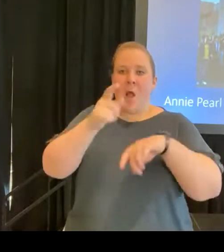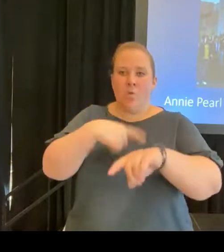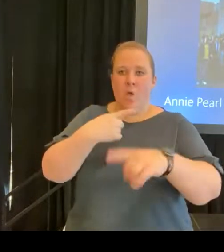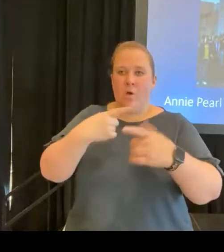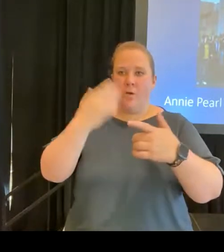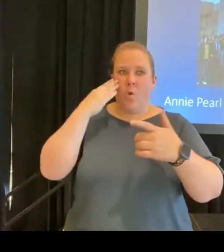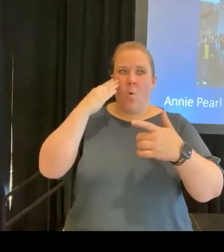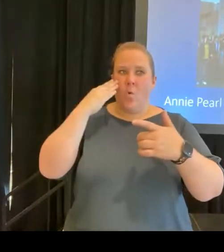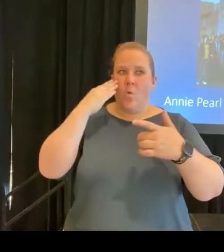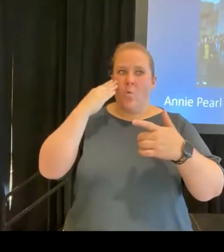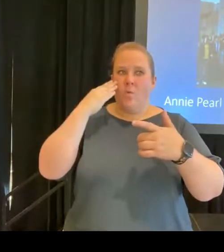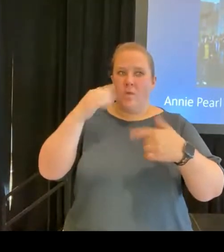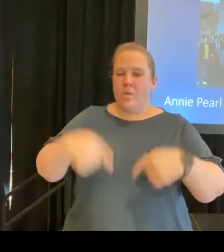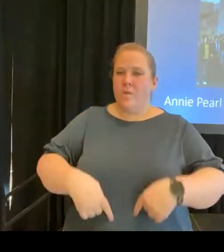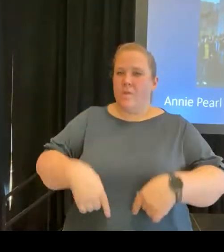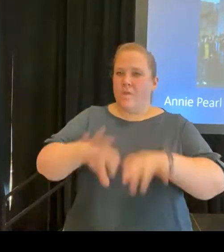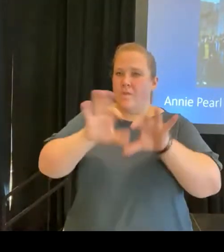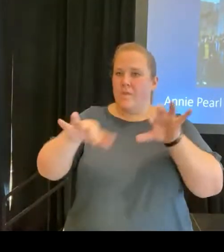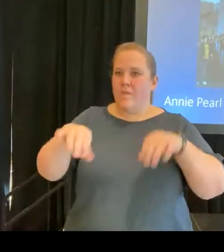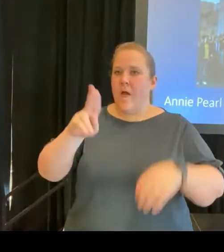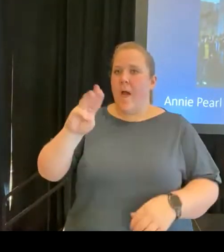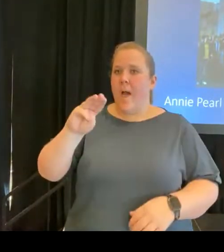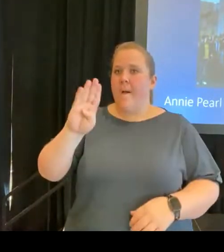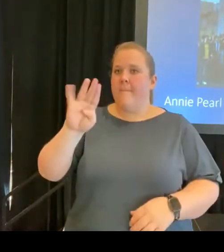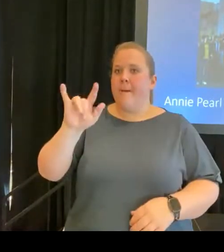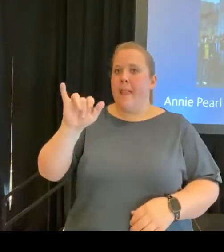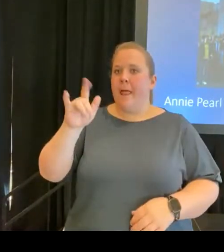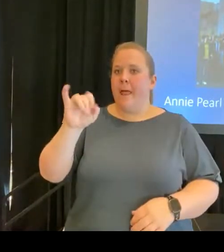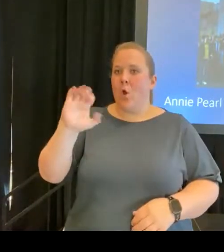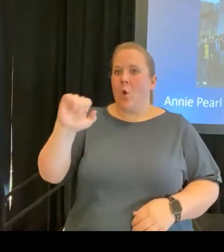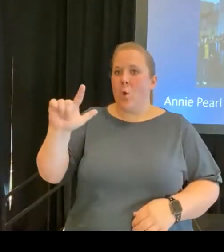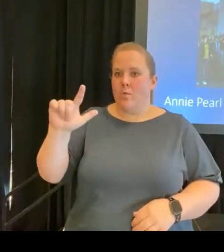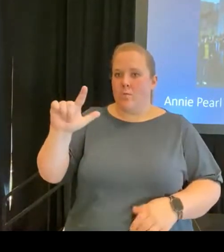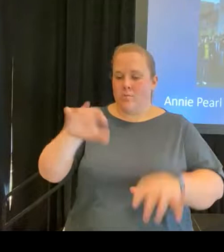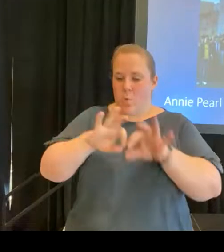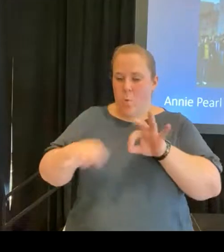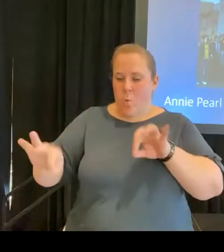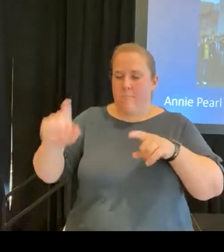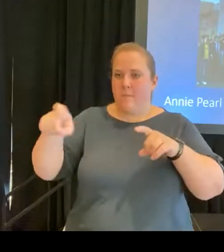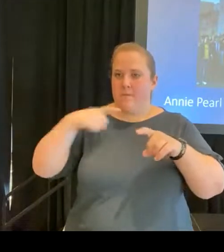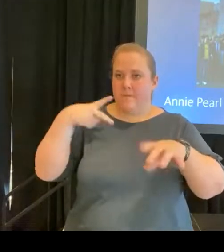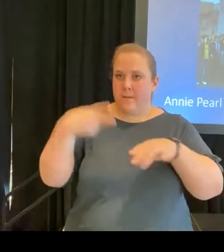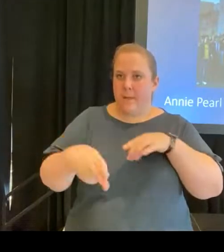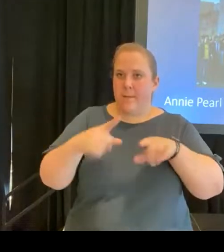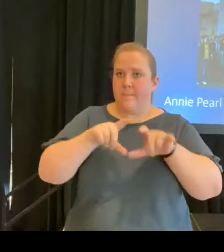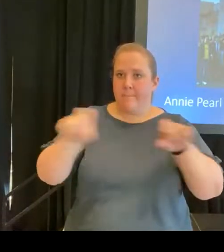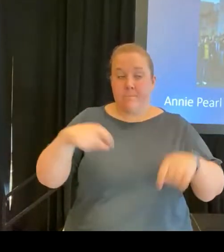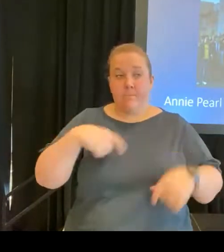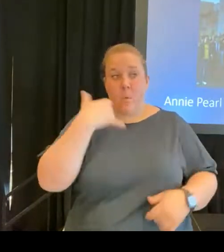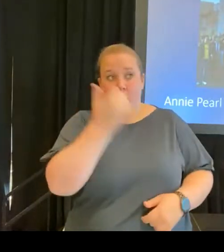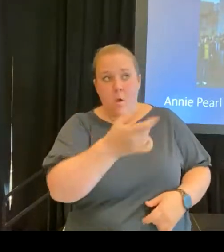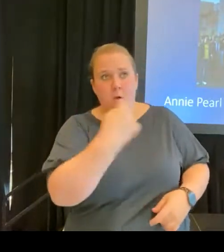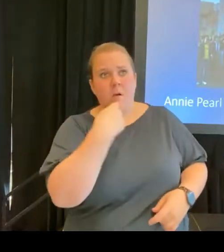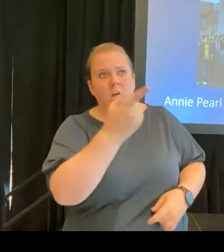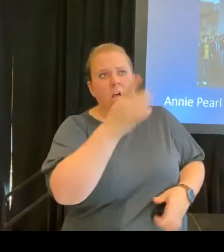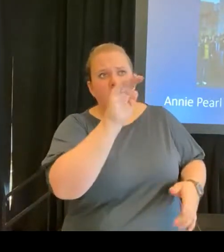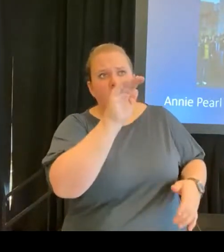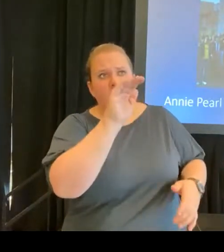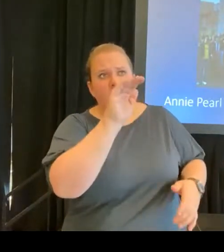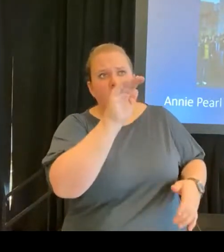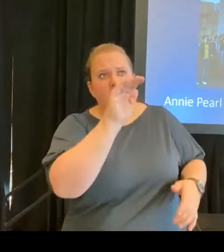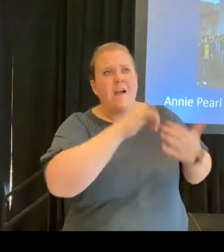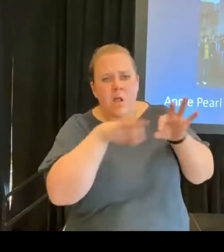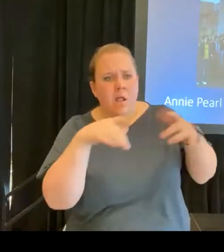umbilical cord had to be cut, and that's very important. And they told me. And what I think